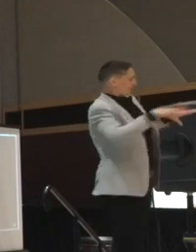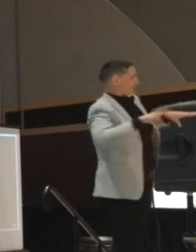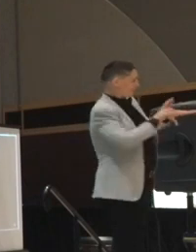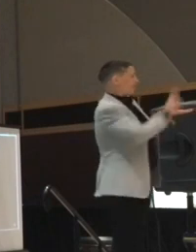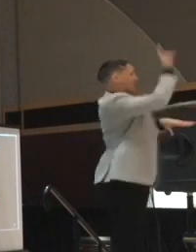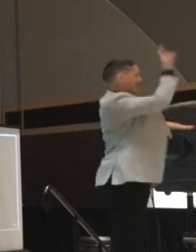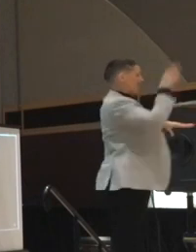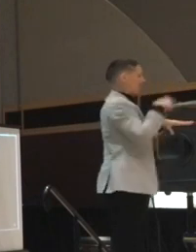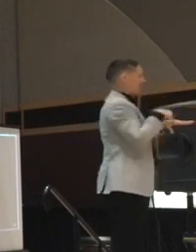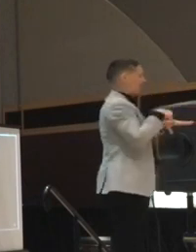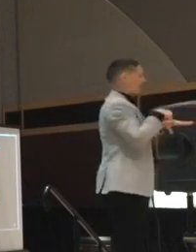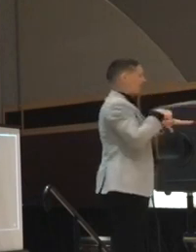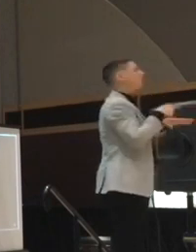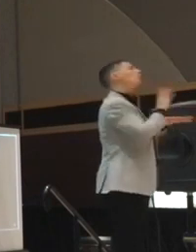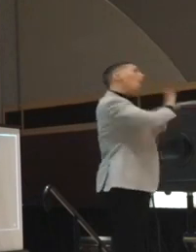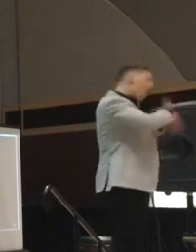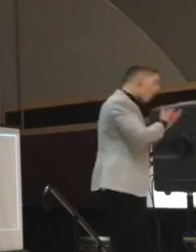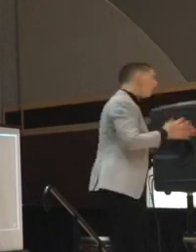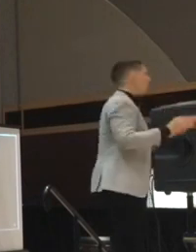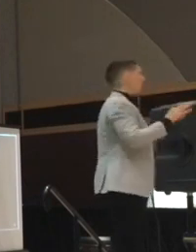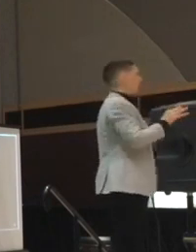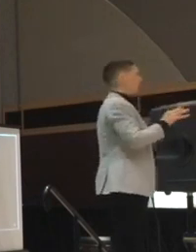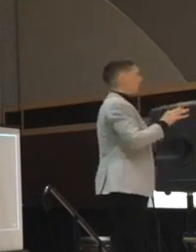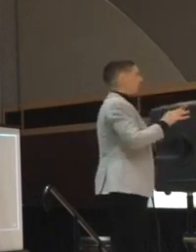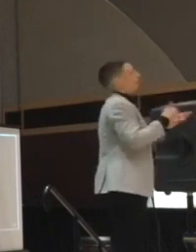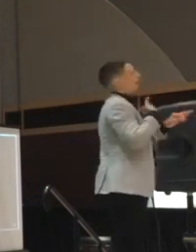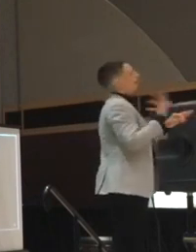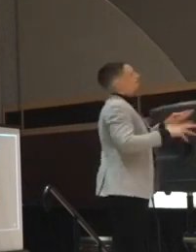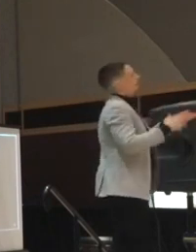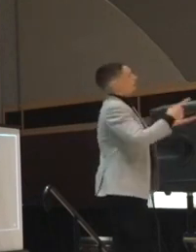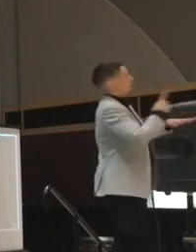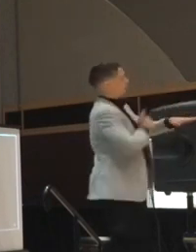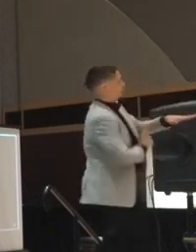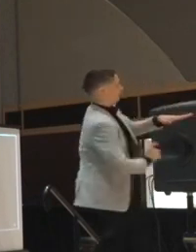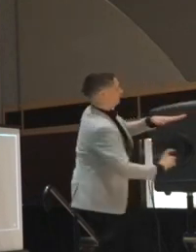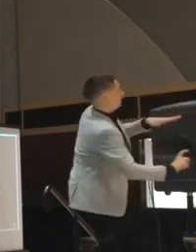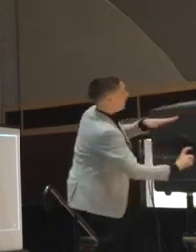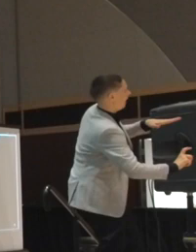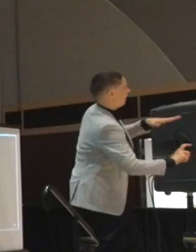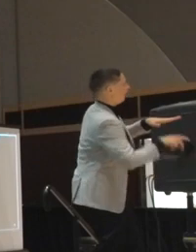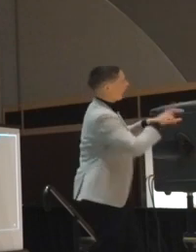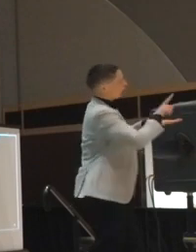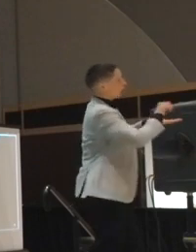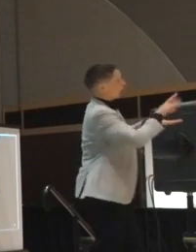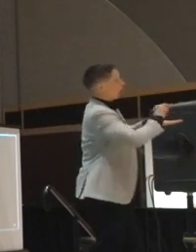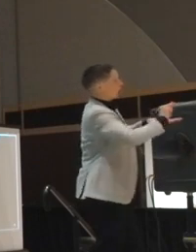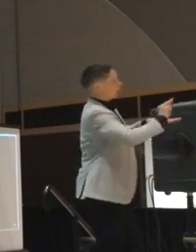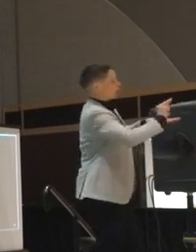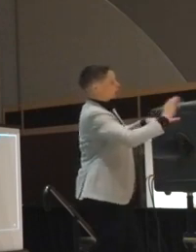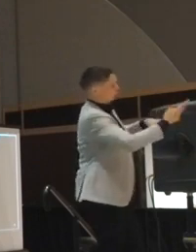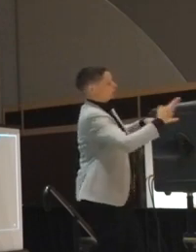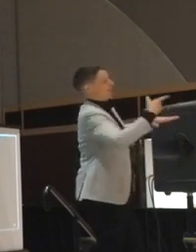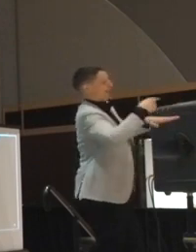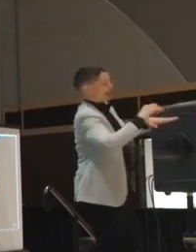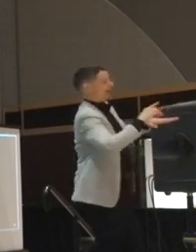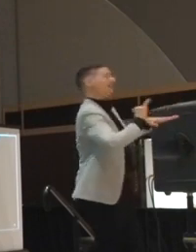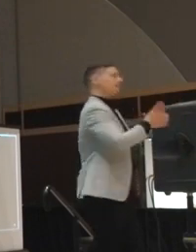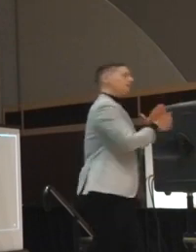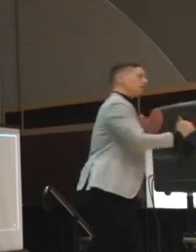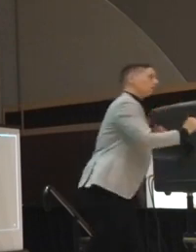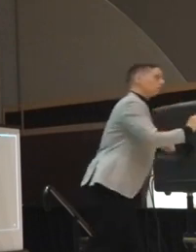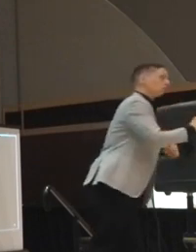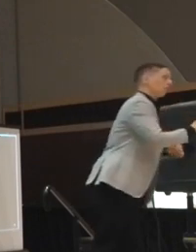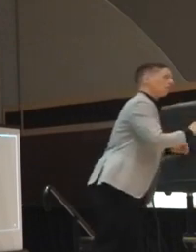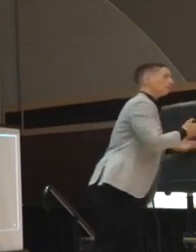important. And I went inside that launch pad. I know what's in there. It's skilled trade stuff. Dr. Grandin, we have one final